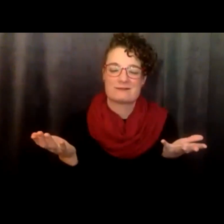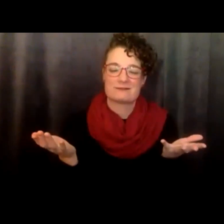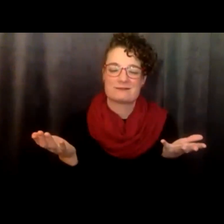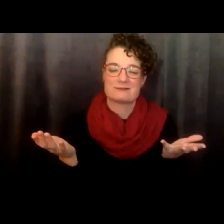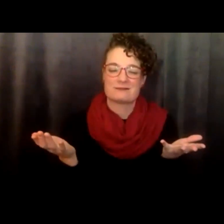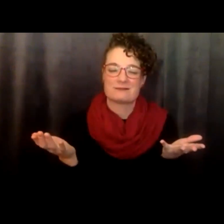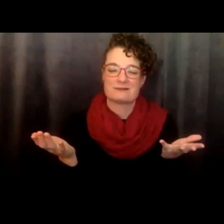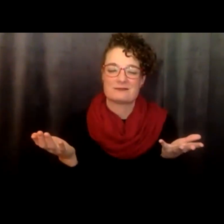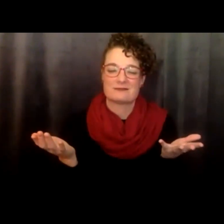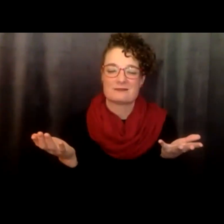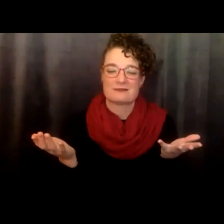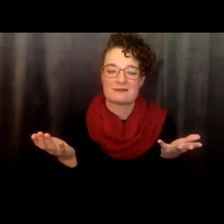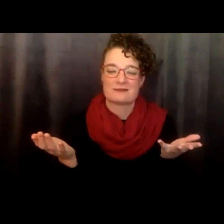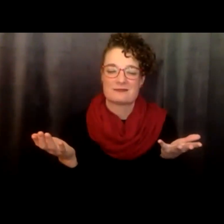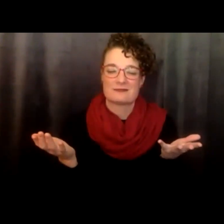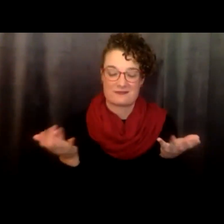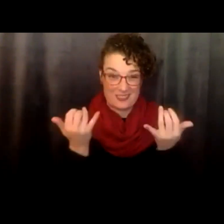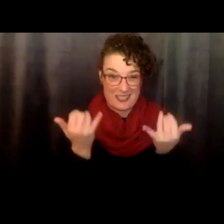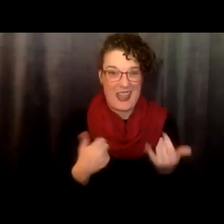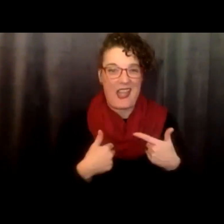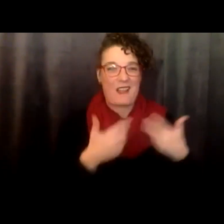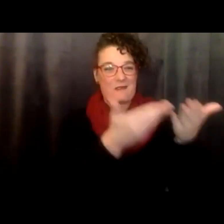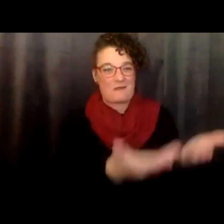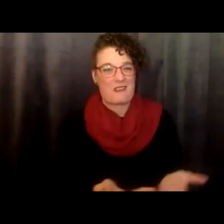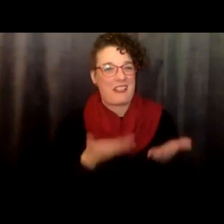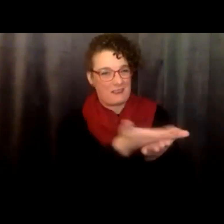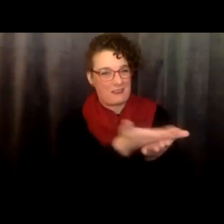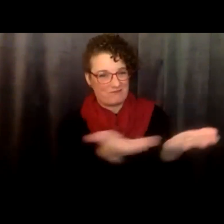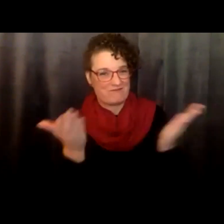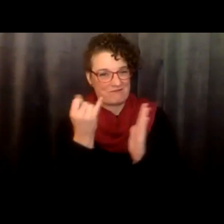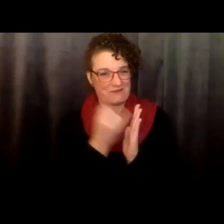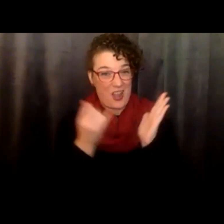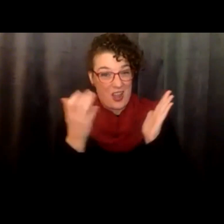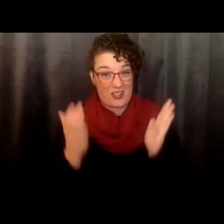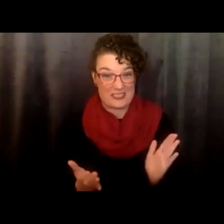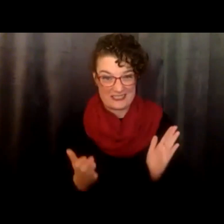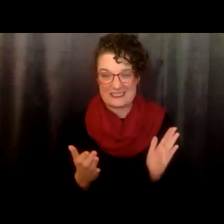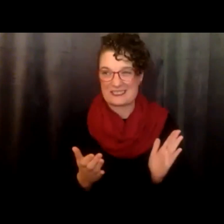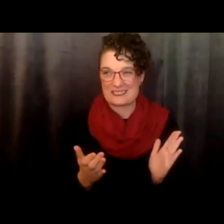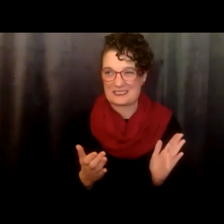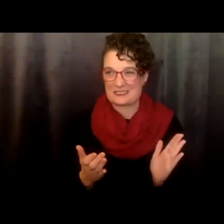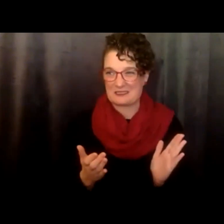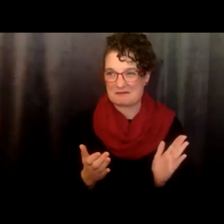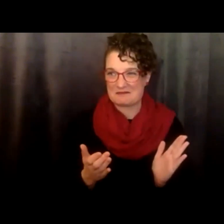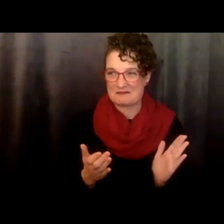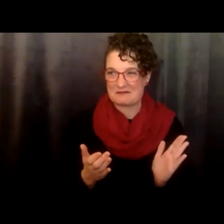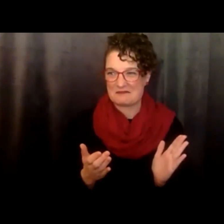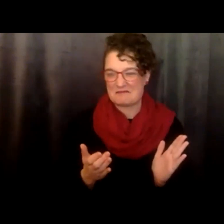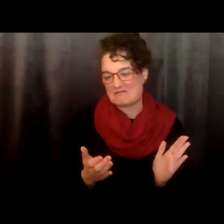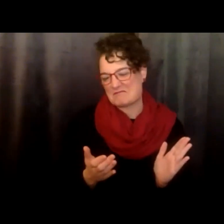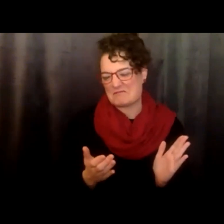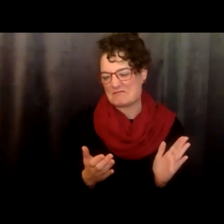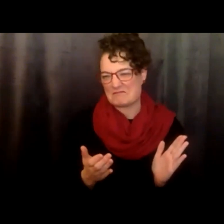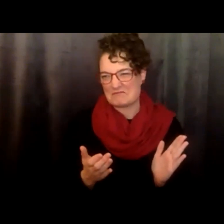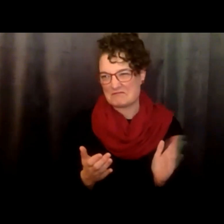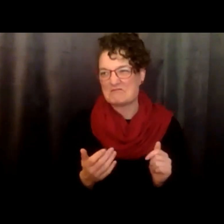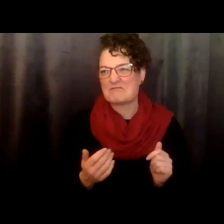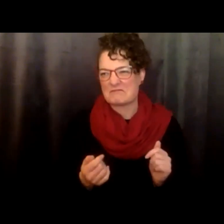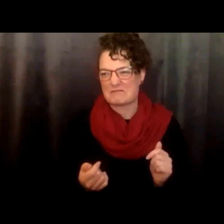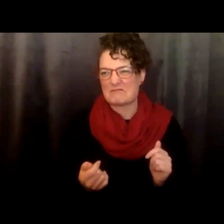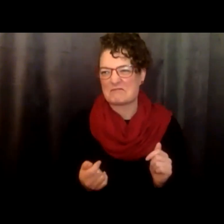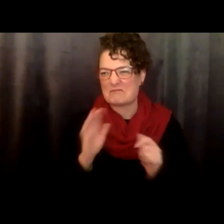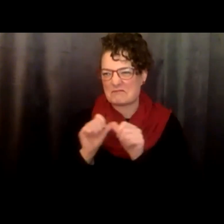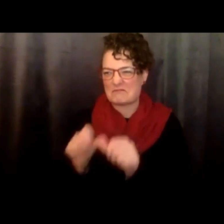And now I'd like to welcome the artists. So what I'm gonna do, I'm gonna invite each artist to